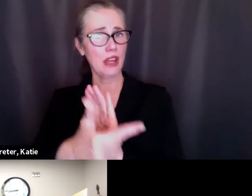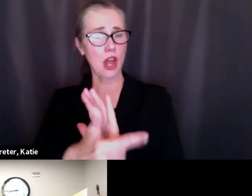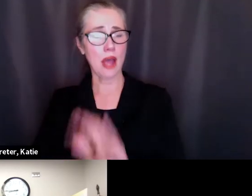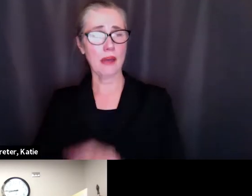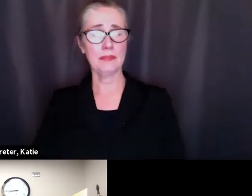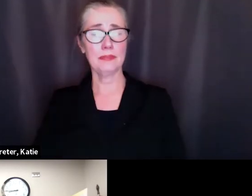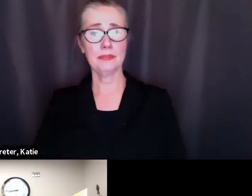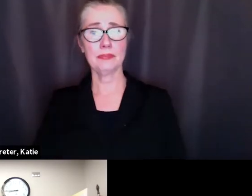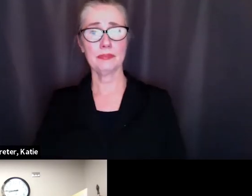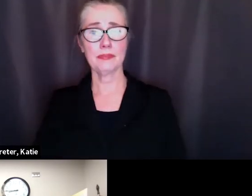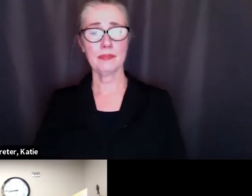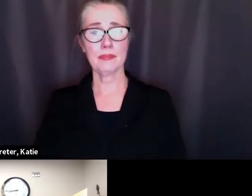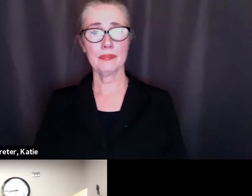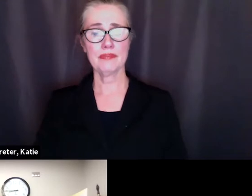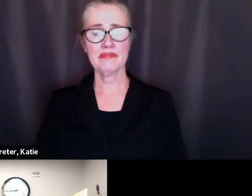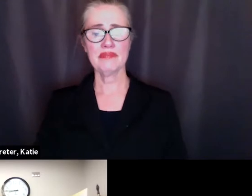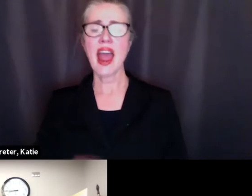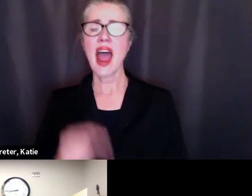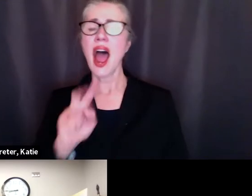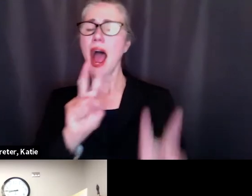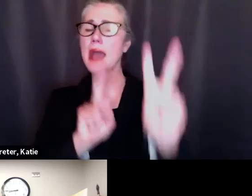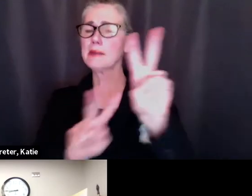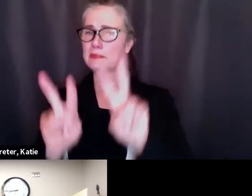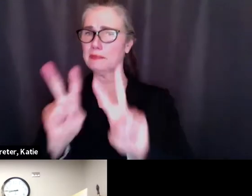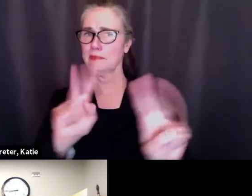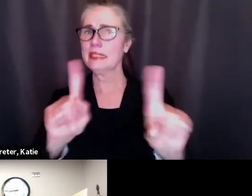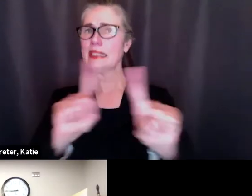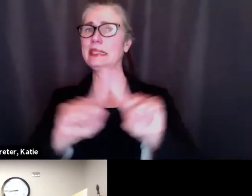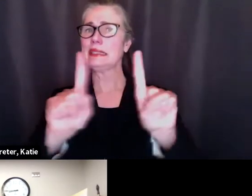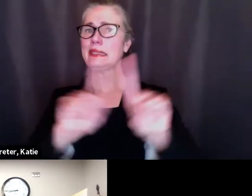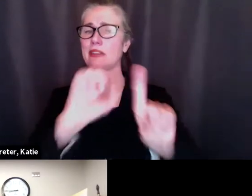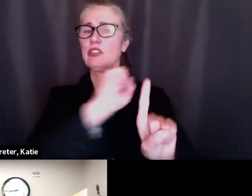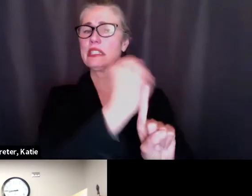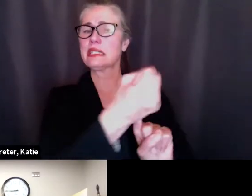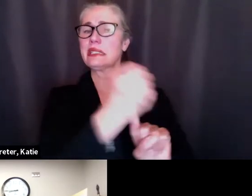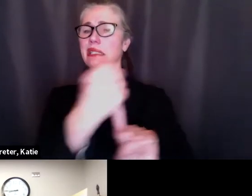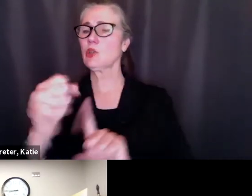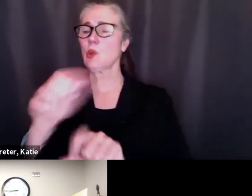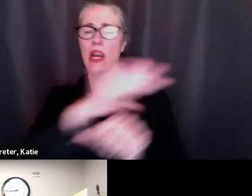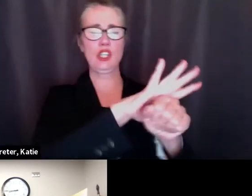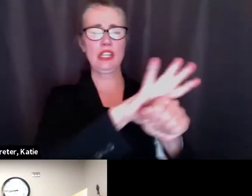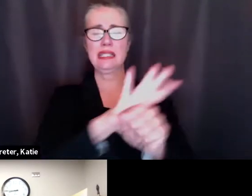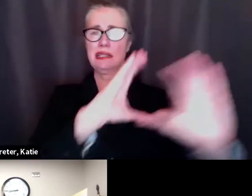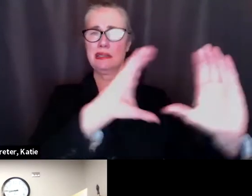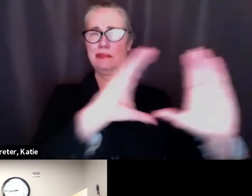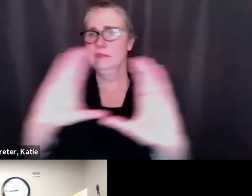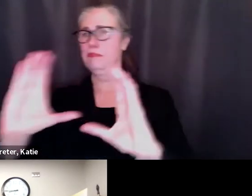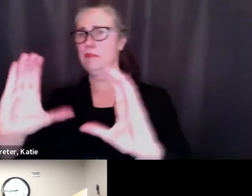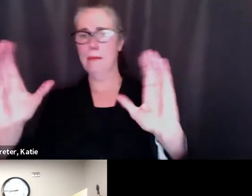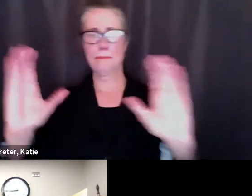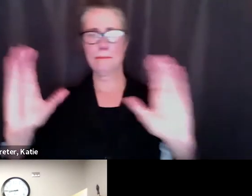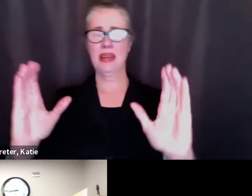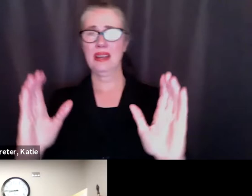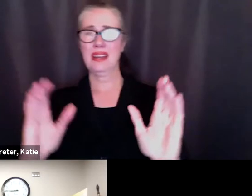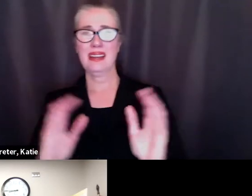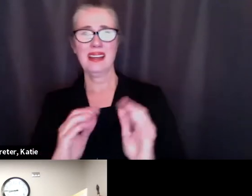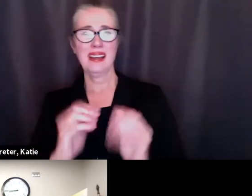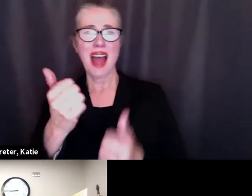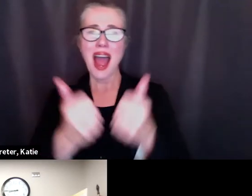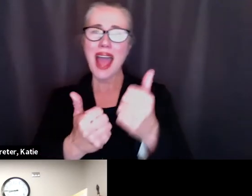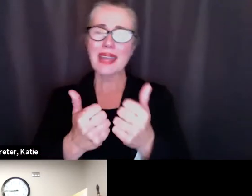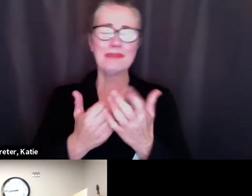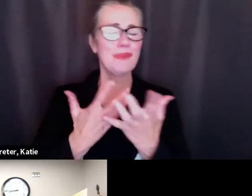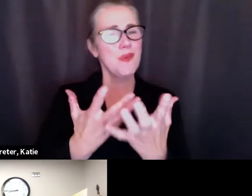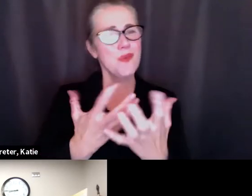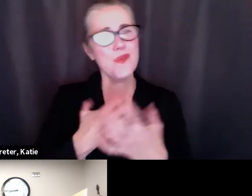looked at the scenarios i wish i could come up with the exact mathematical balance because that